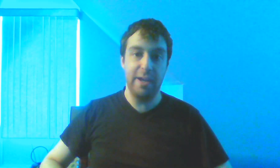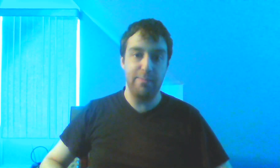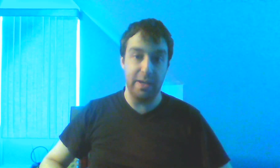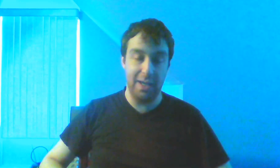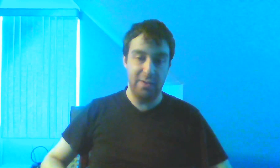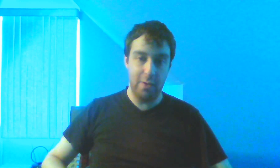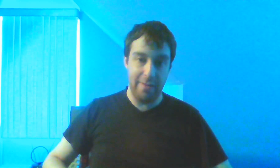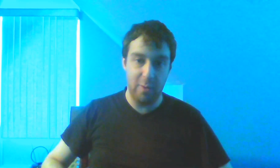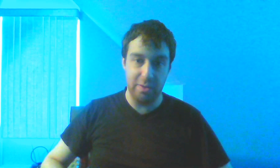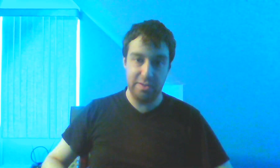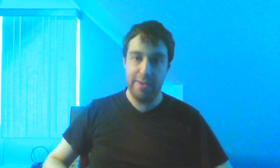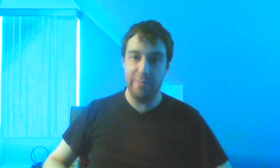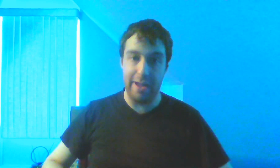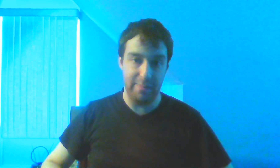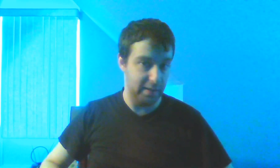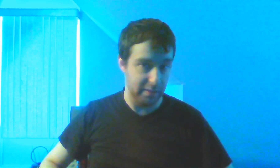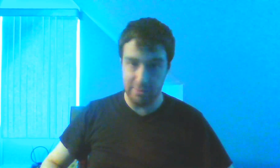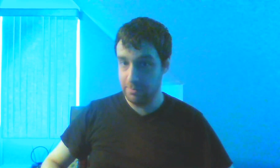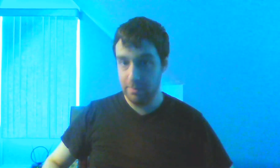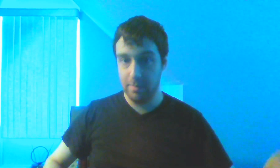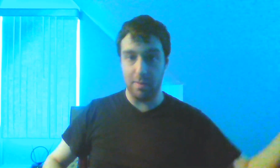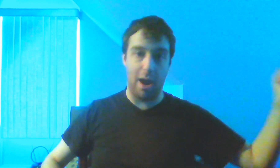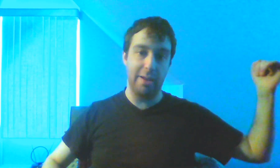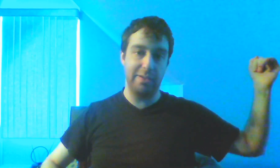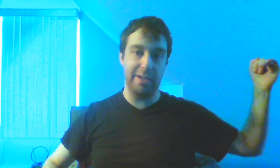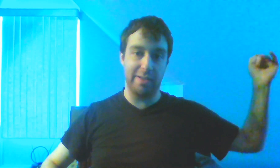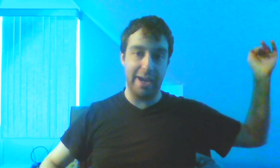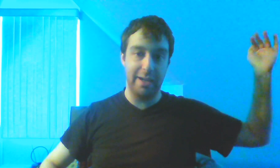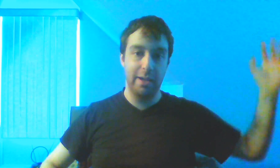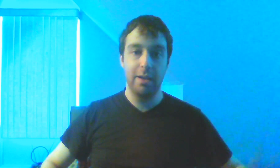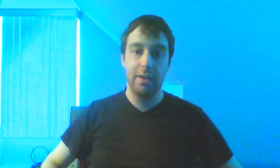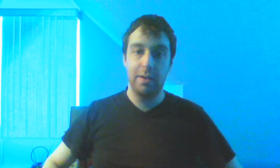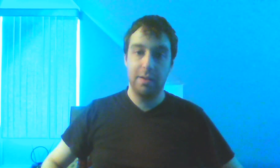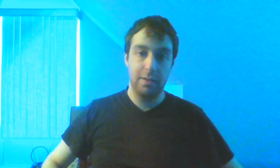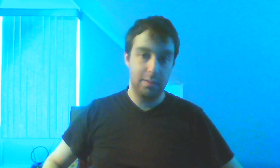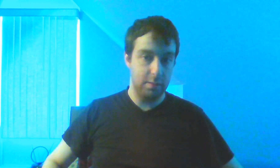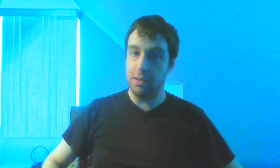I'm sleeping, even though I fall asleep late, because honestly, it's like,